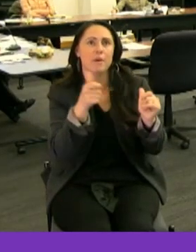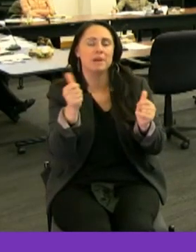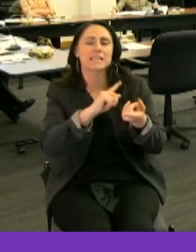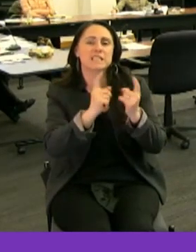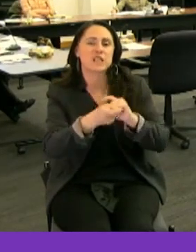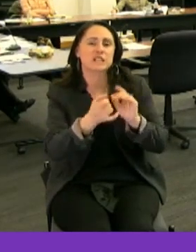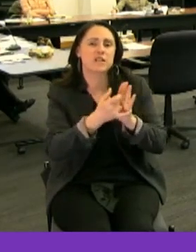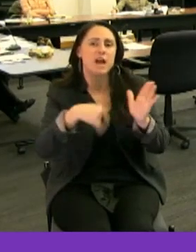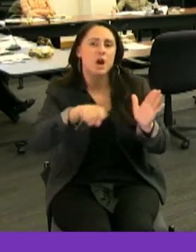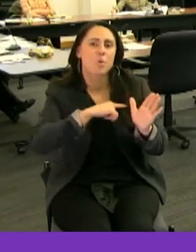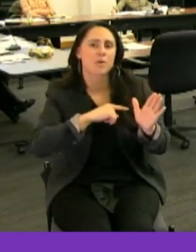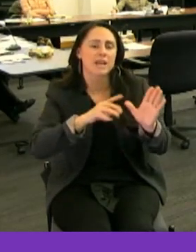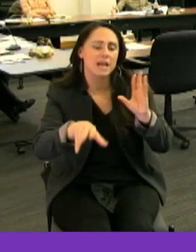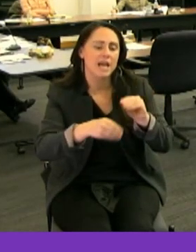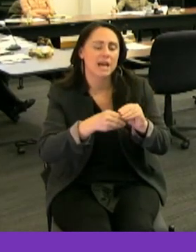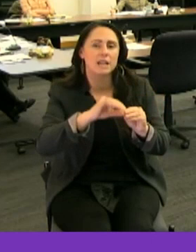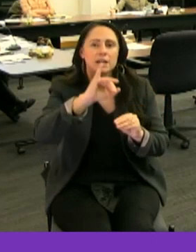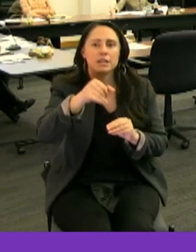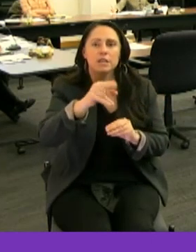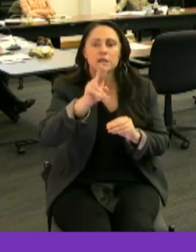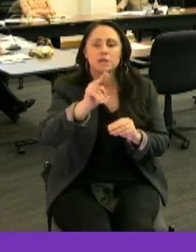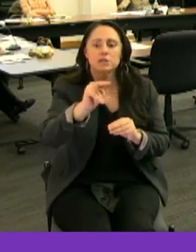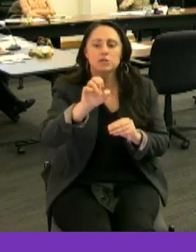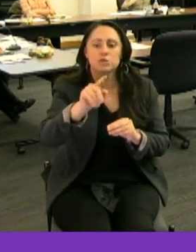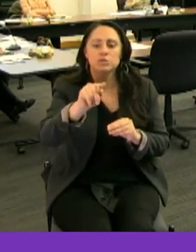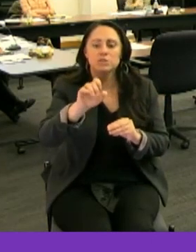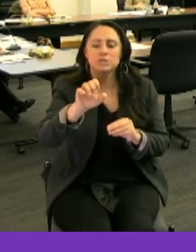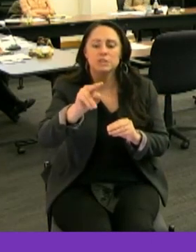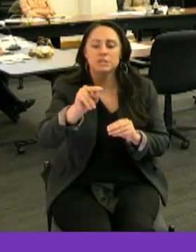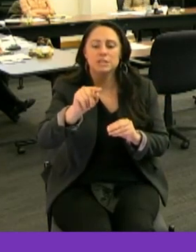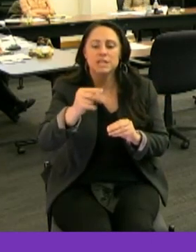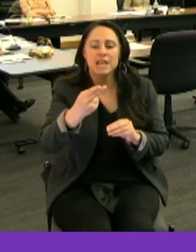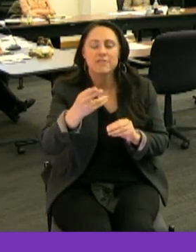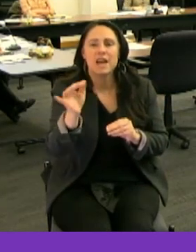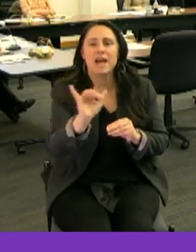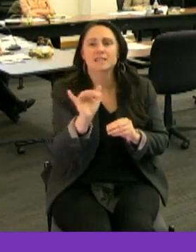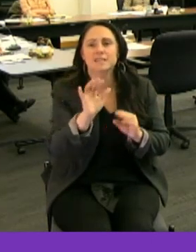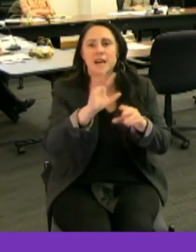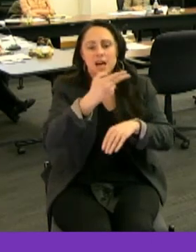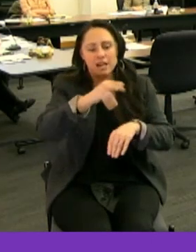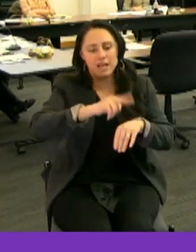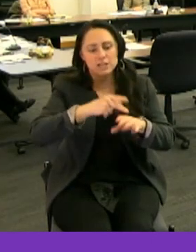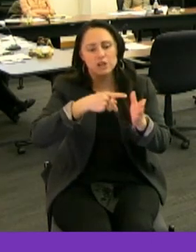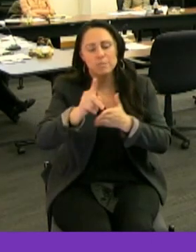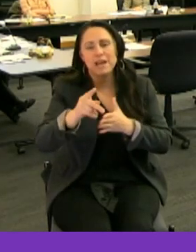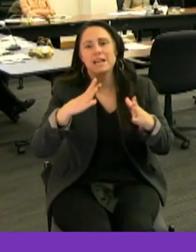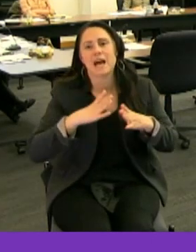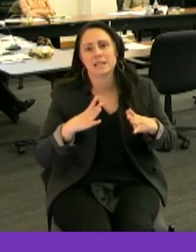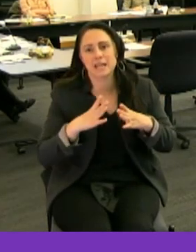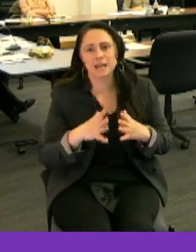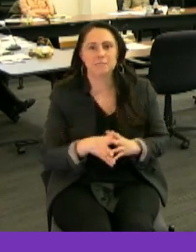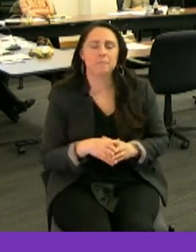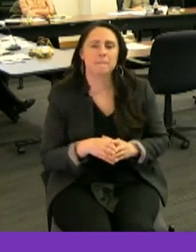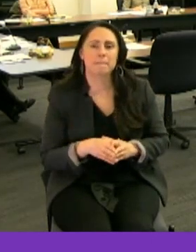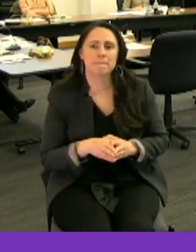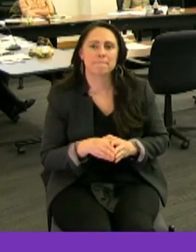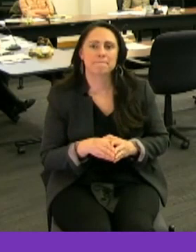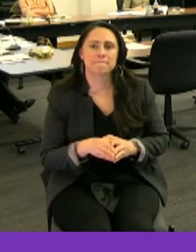was that we added Juneteenth as a national paid holiday.